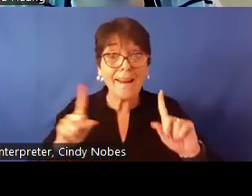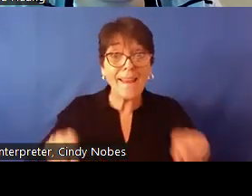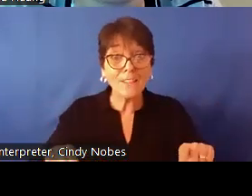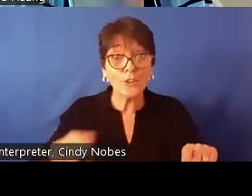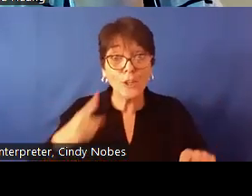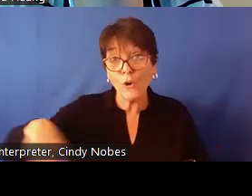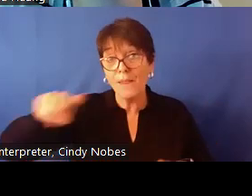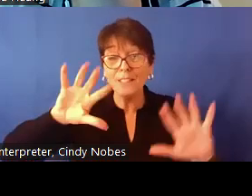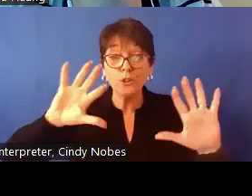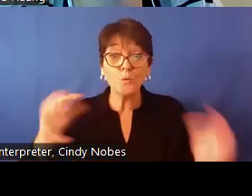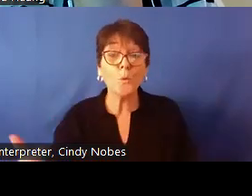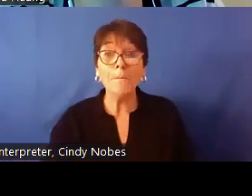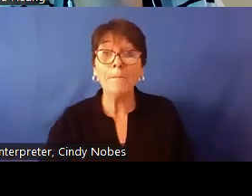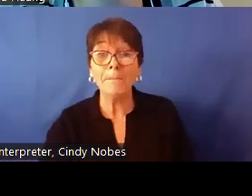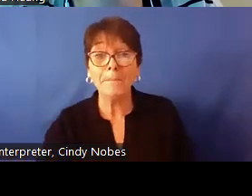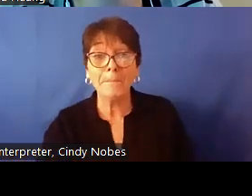group.